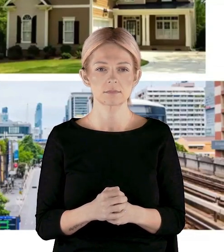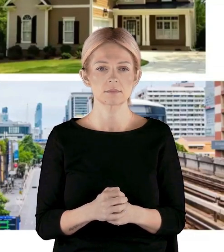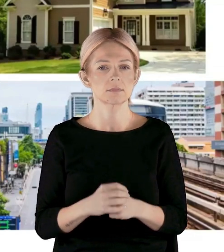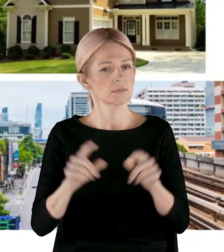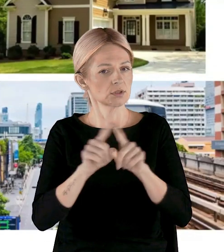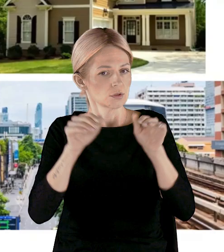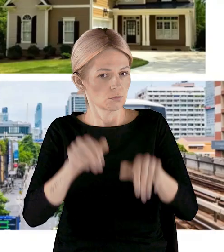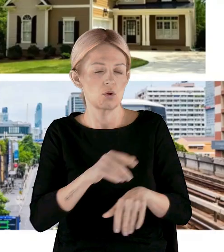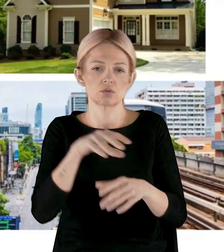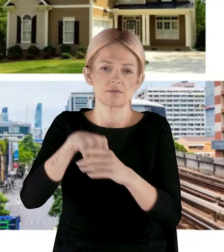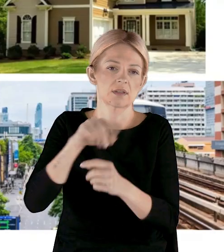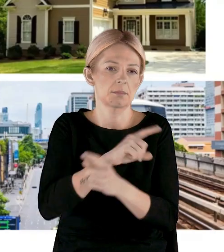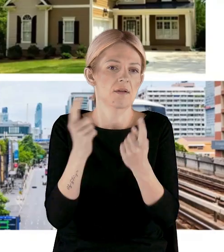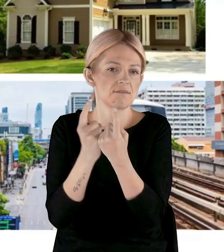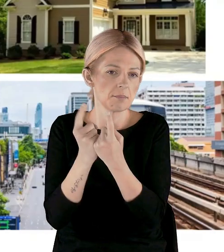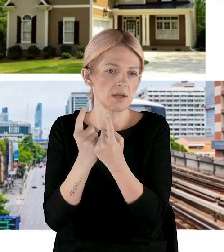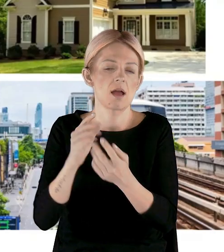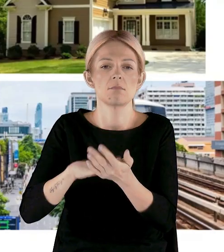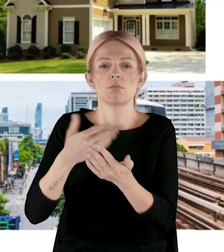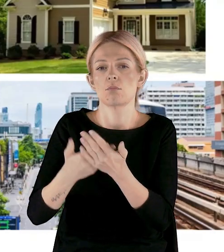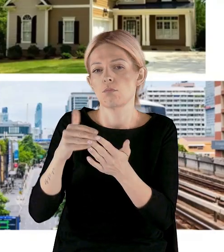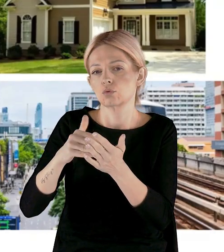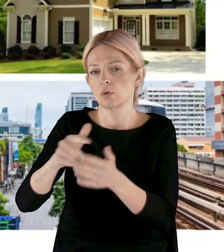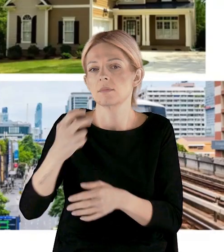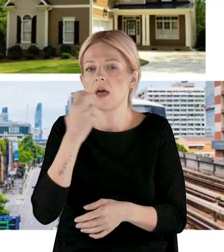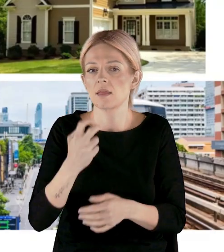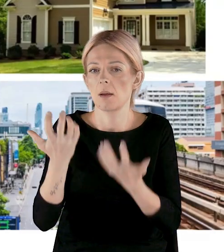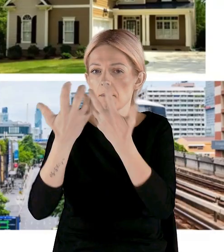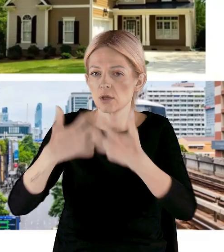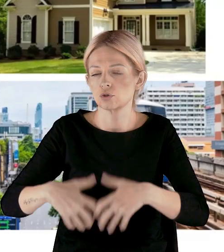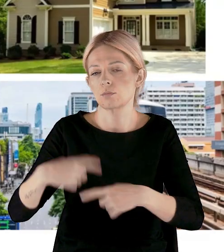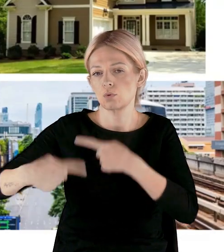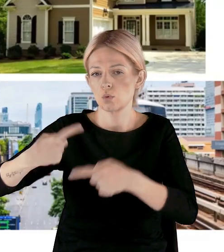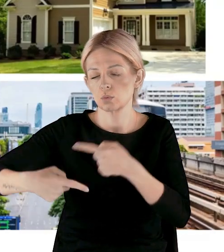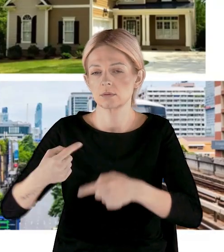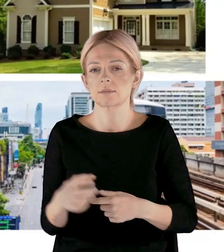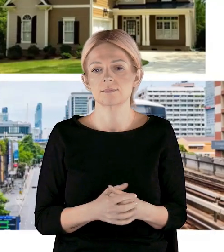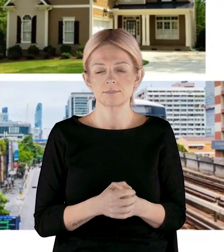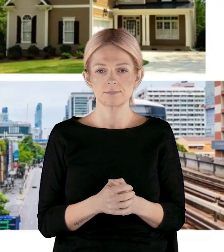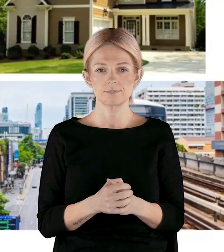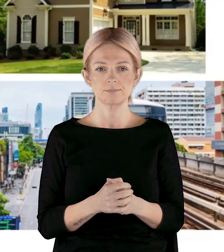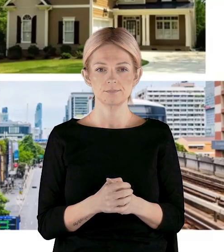services, for example, in schools, hospitals, or street lighting.